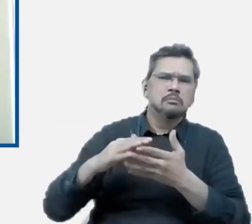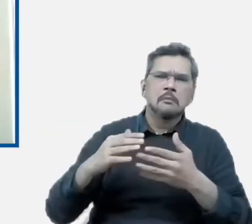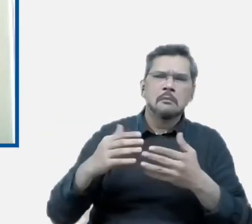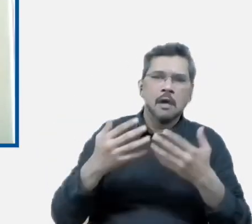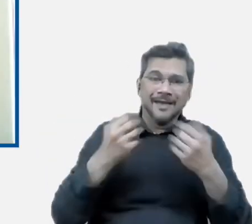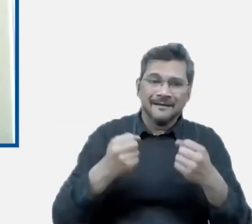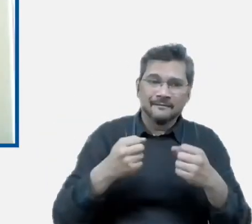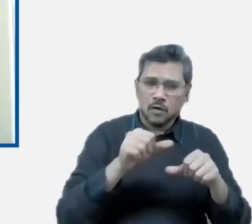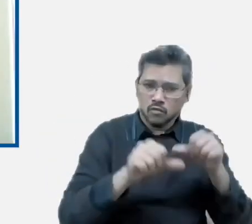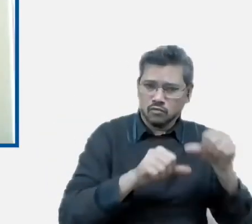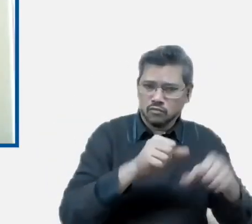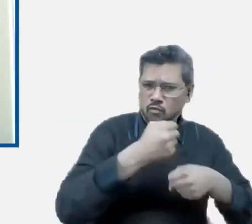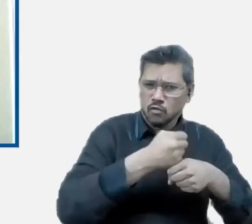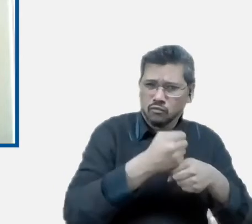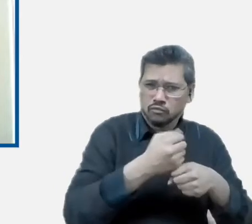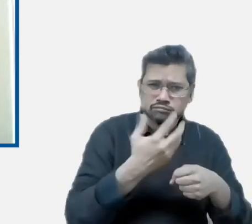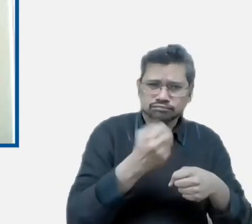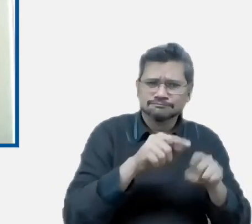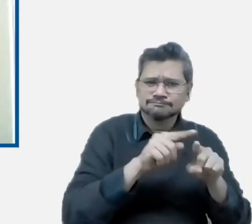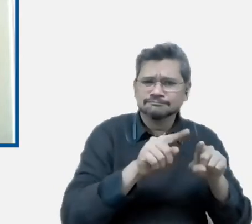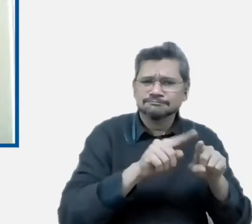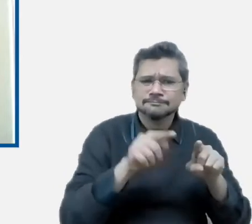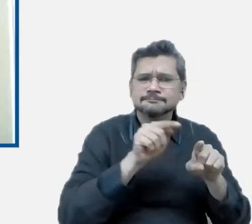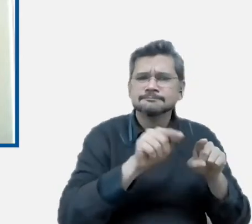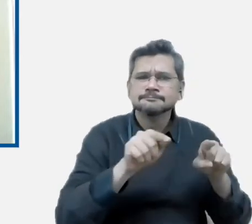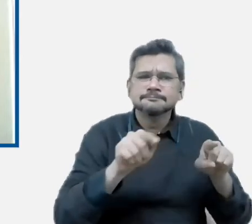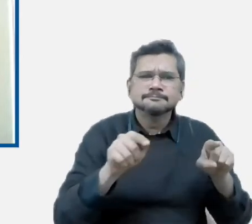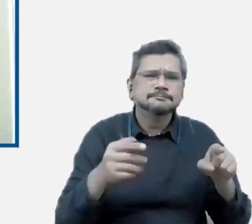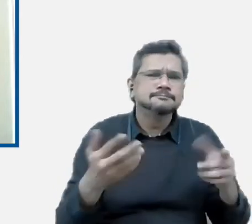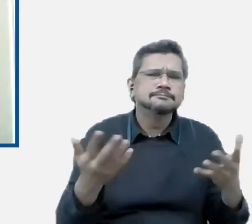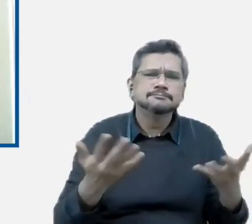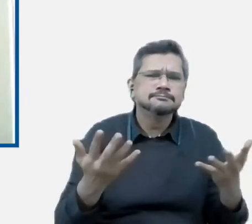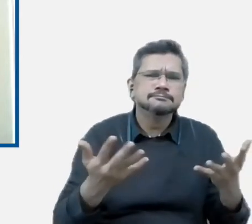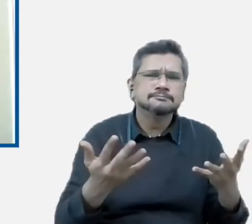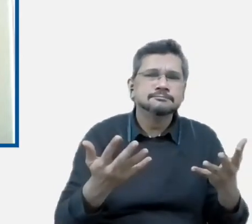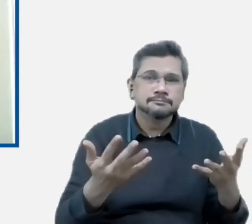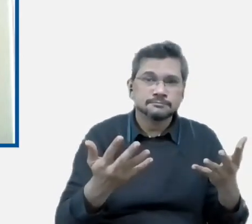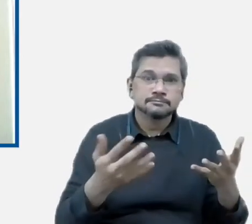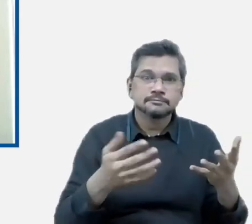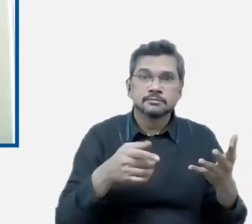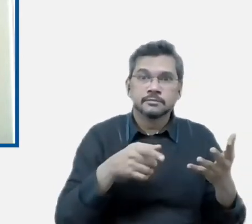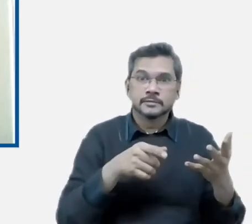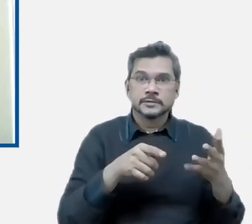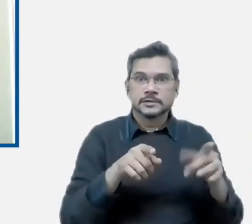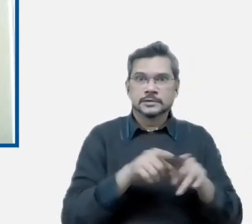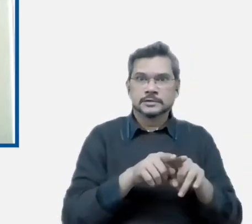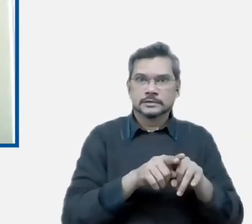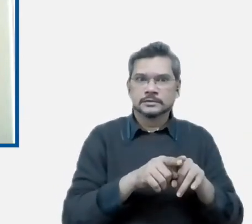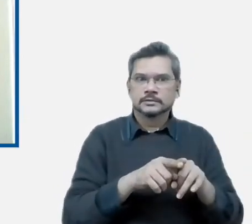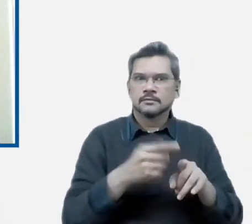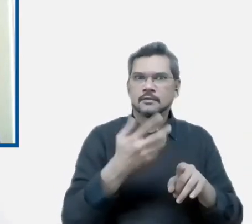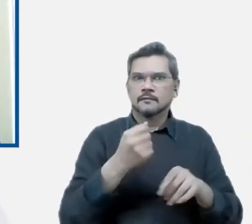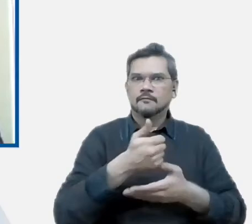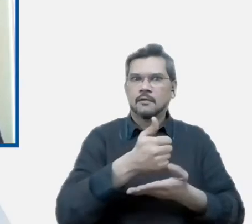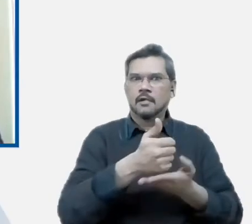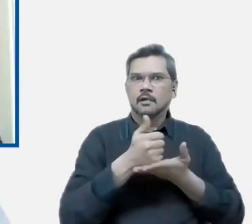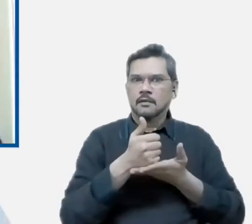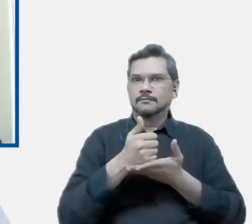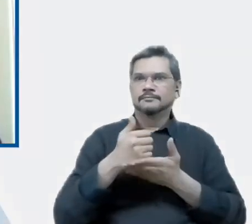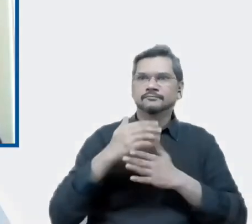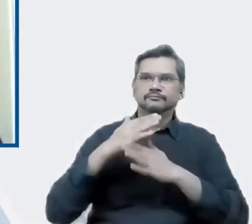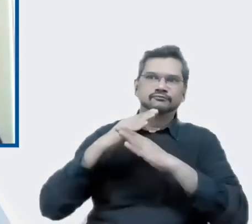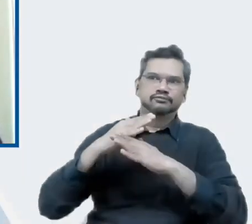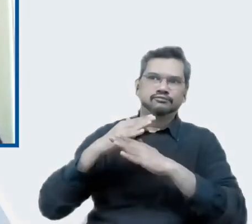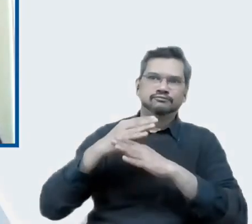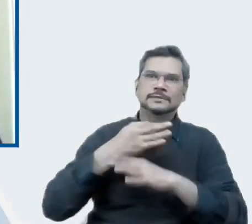institutional arrangements seem to be valuable in addressing systematic risk in Eswatini? And the last question, Johan,